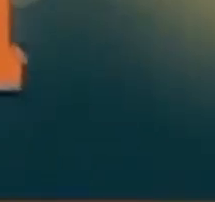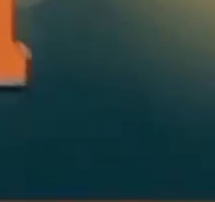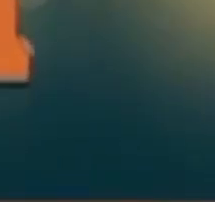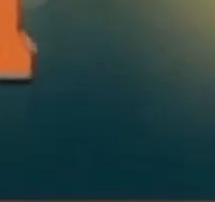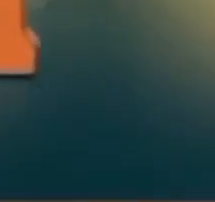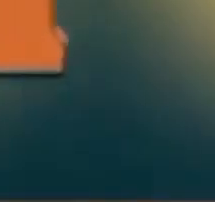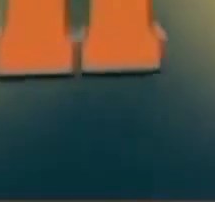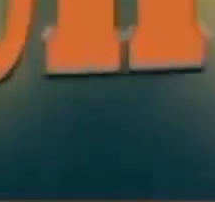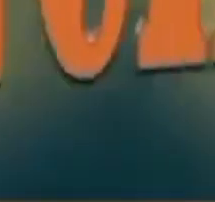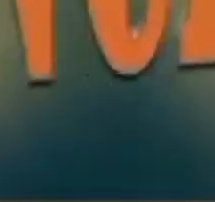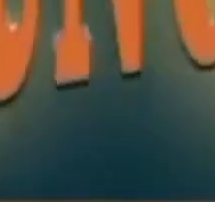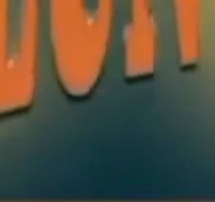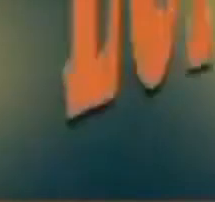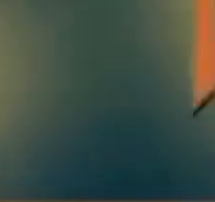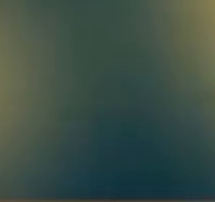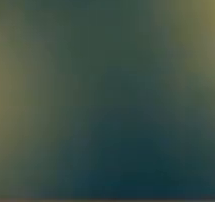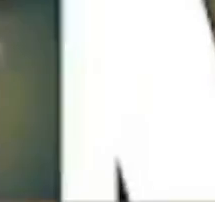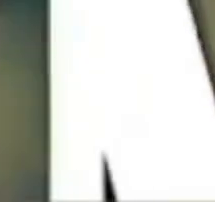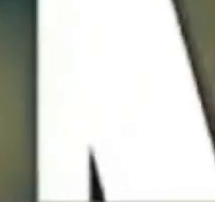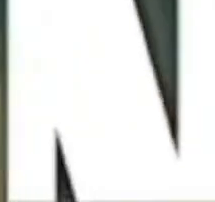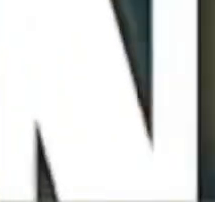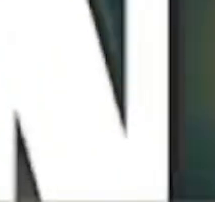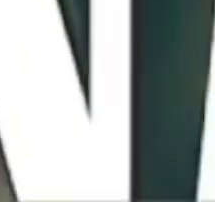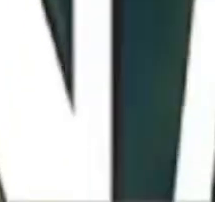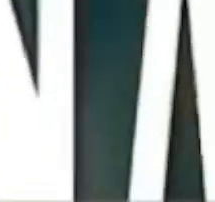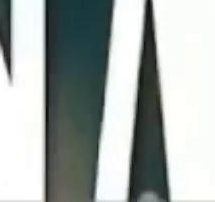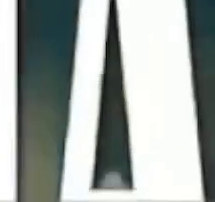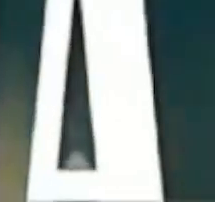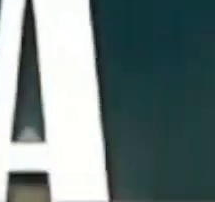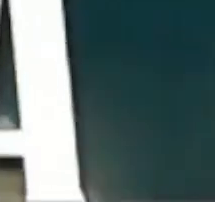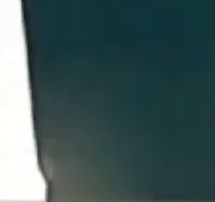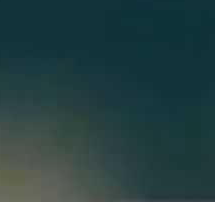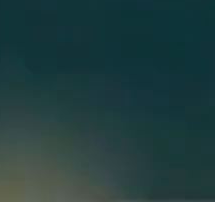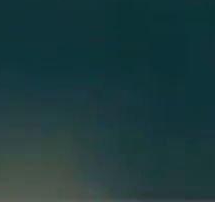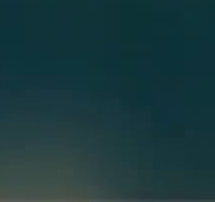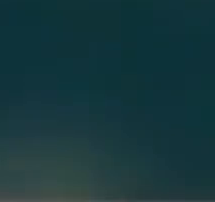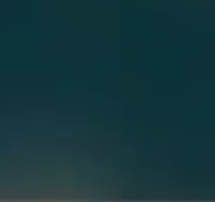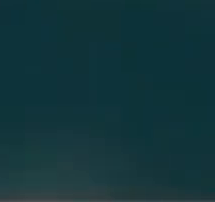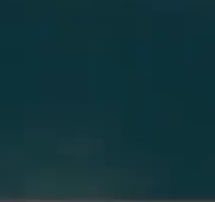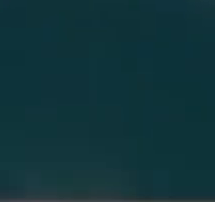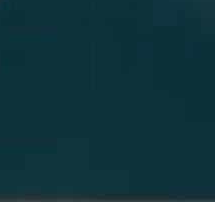The Baptist Lunch, hosted by Pastor Gil Lorena.